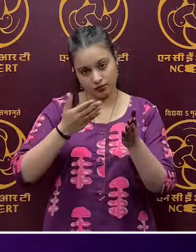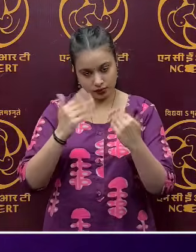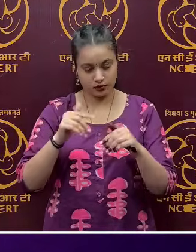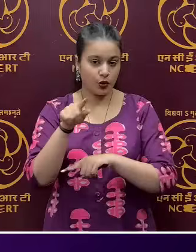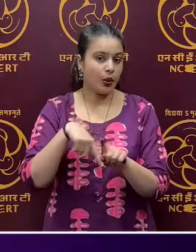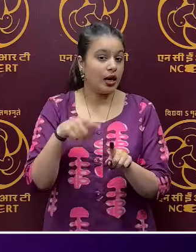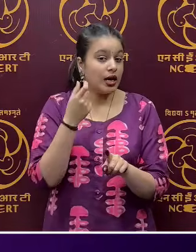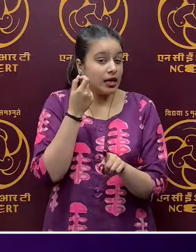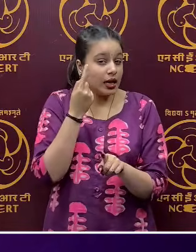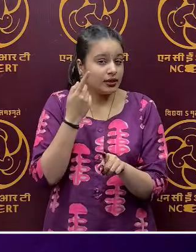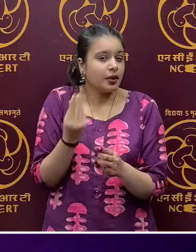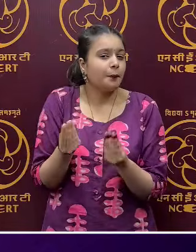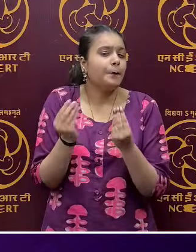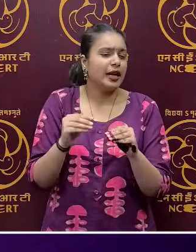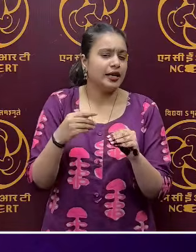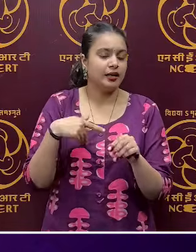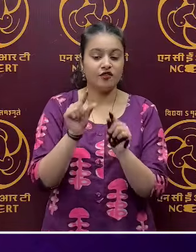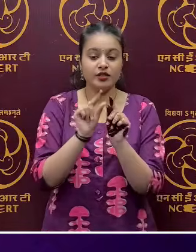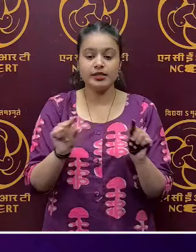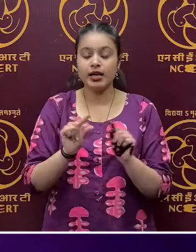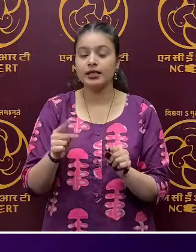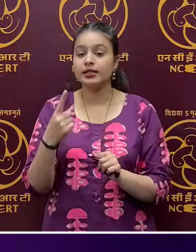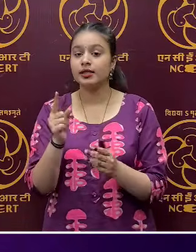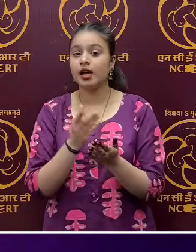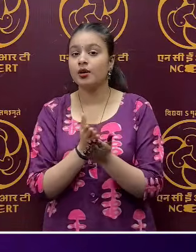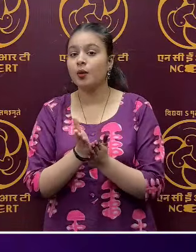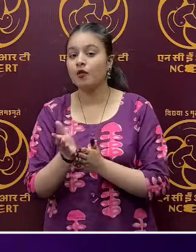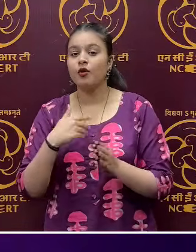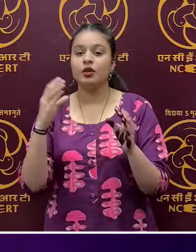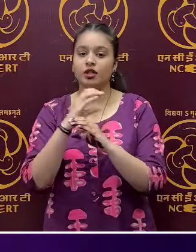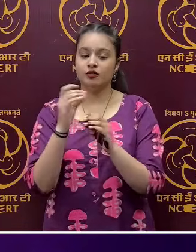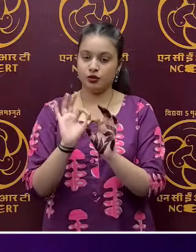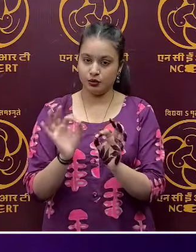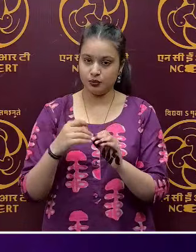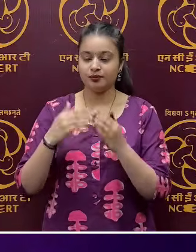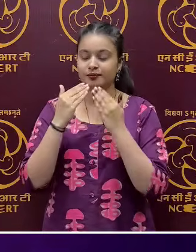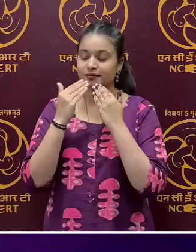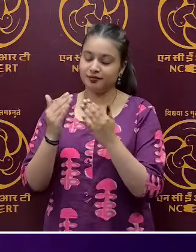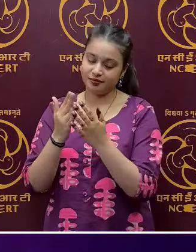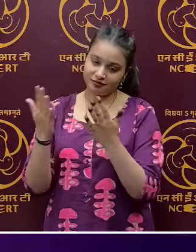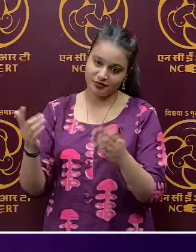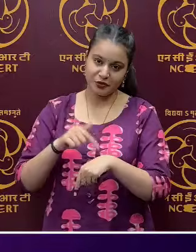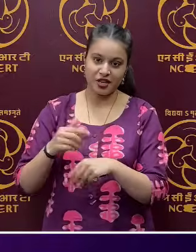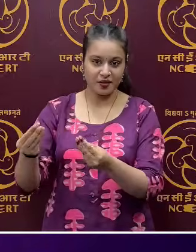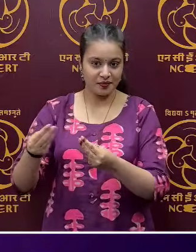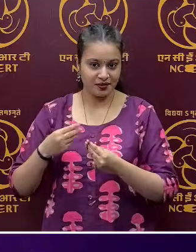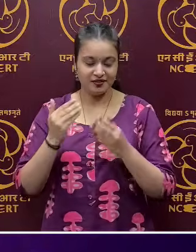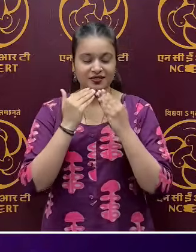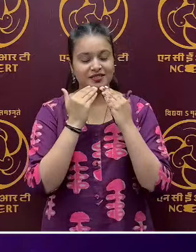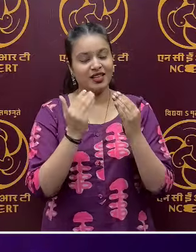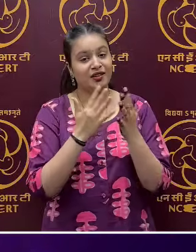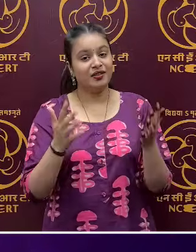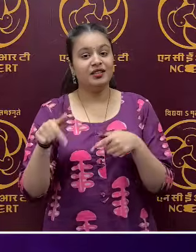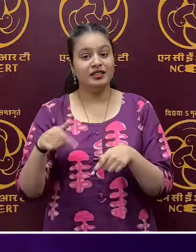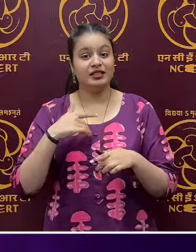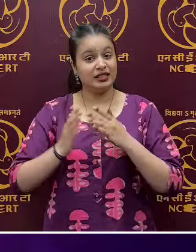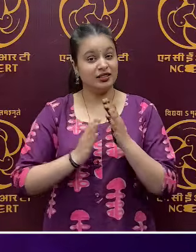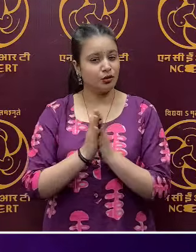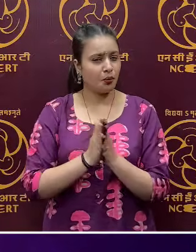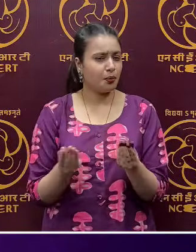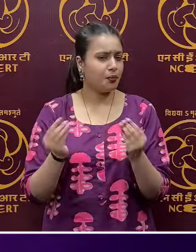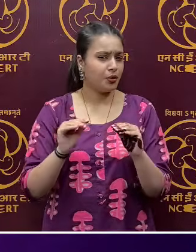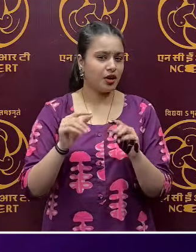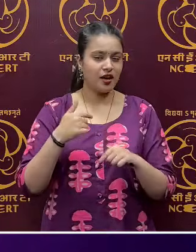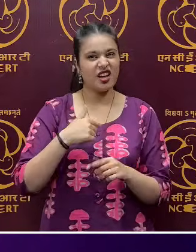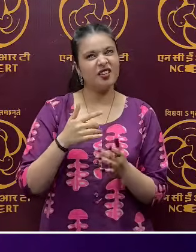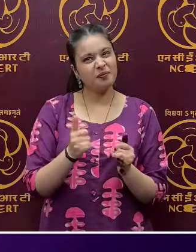understanding of how to frame right sentences and not to get confused. Thank you so much, sir, for your time and contribution to so the much. session. It was very interesting. I felt